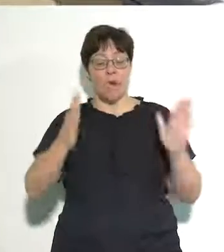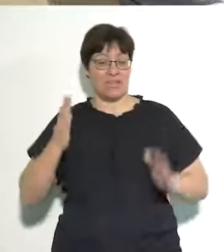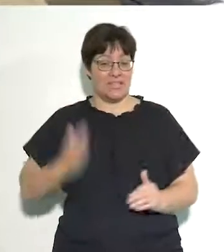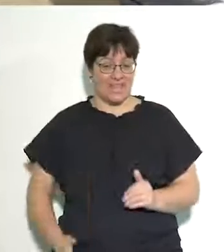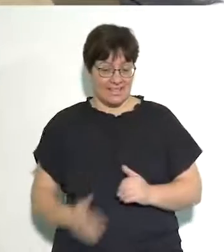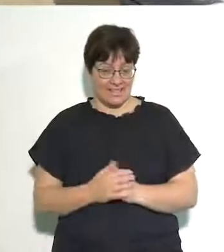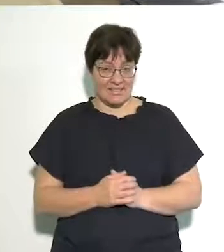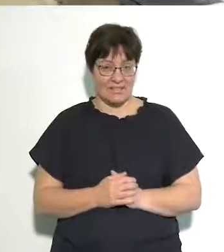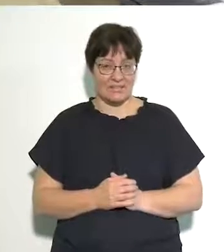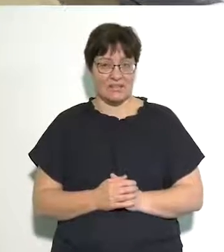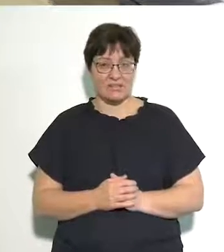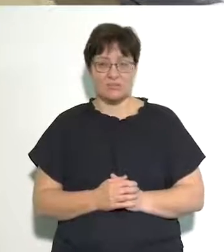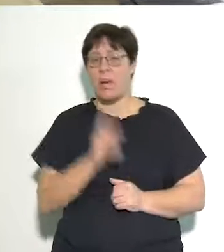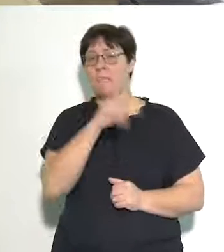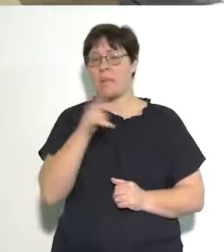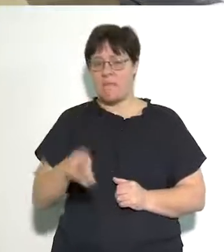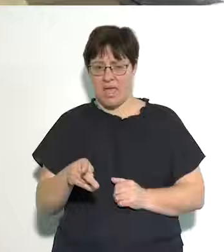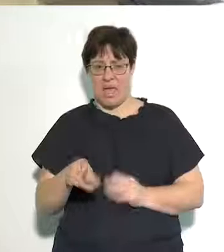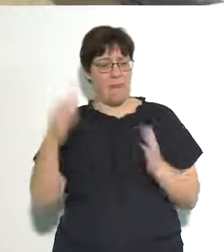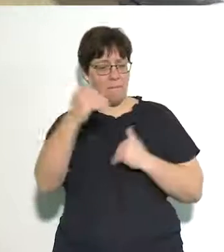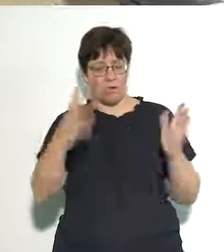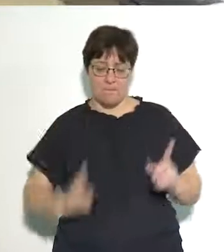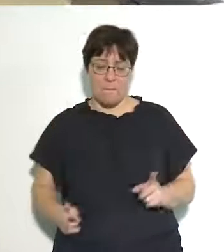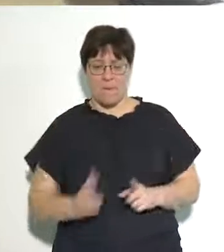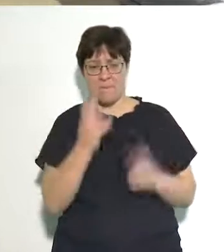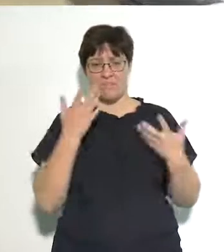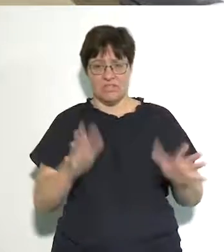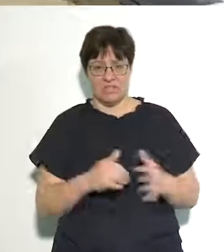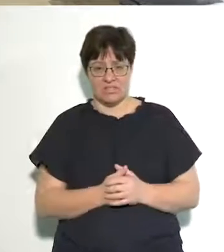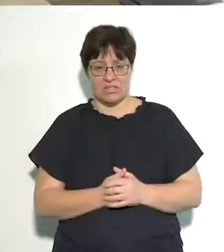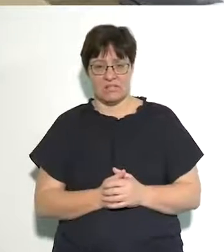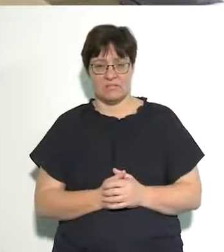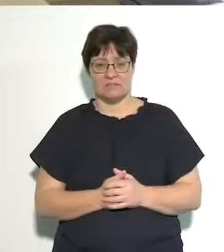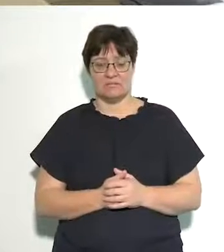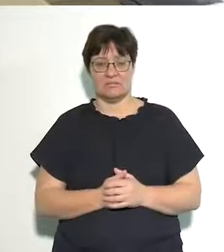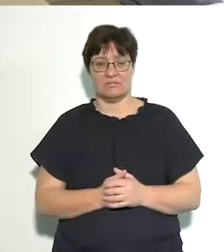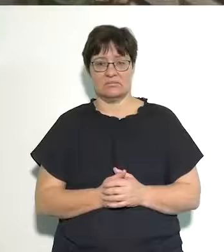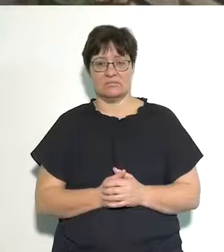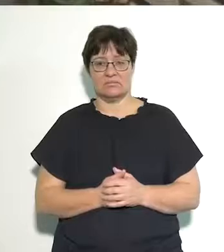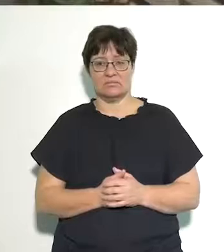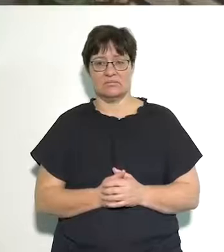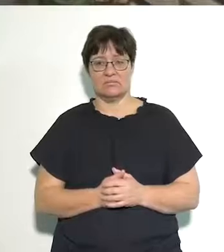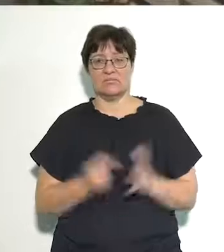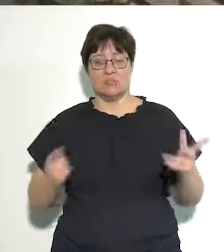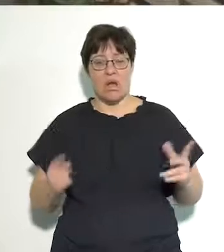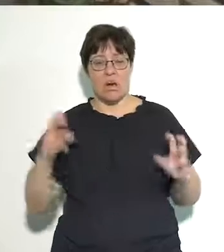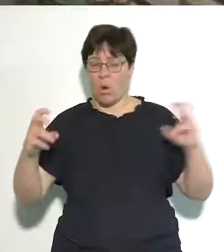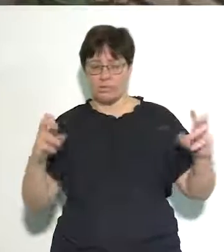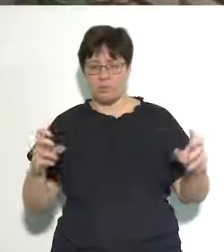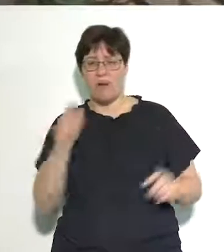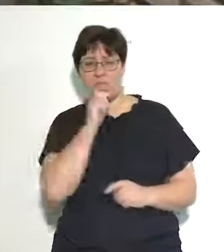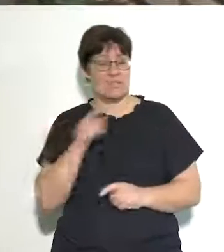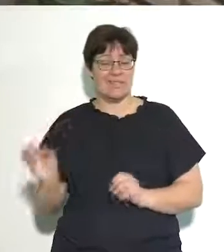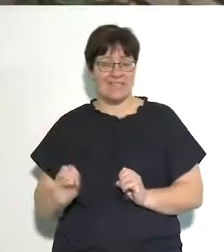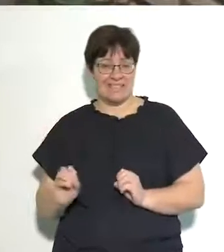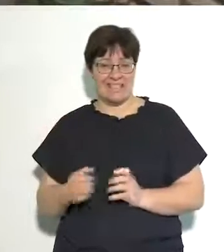of a box. So I just grabbed a box from the Pick n Pay and I cut it up. The two of the sides had holes